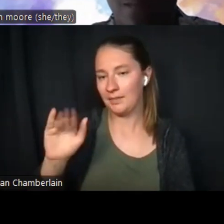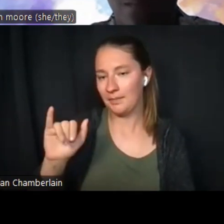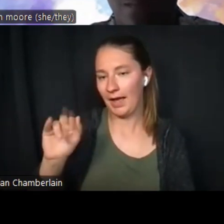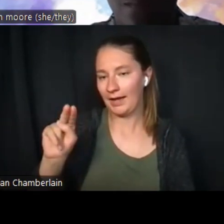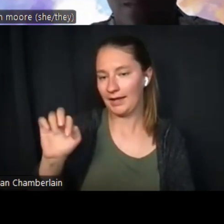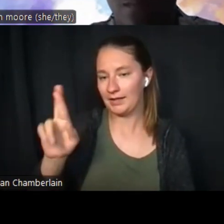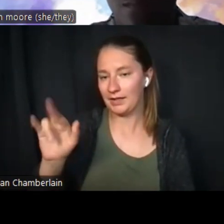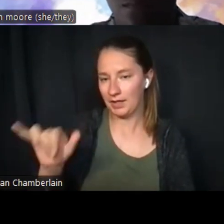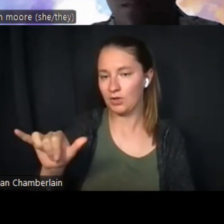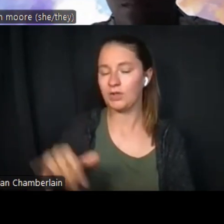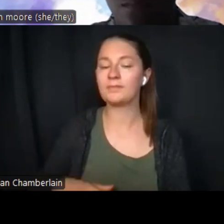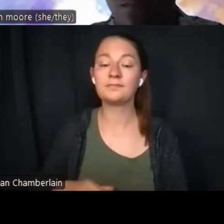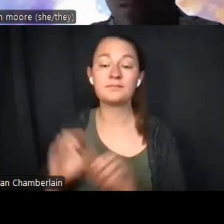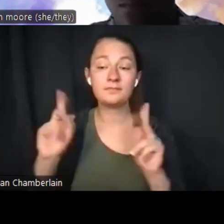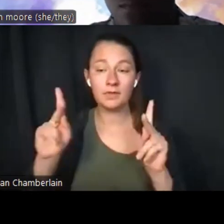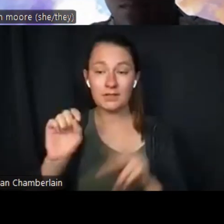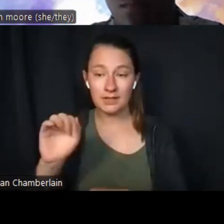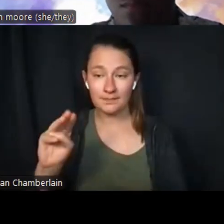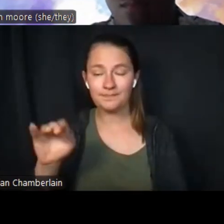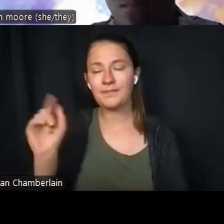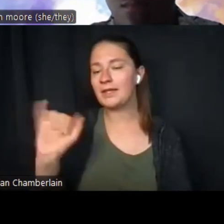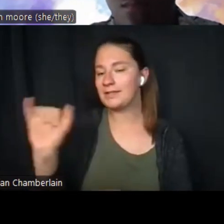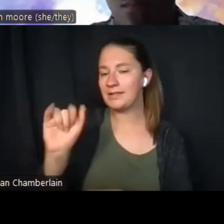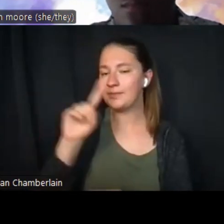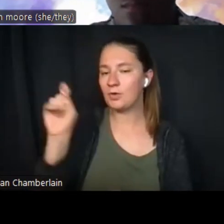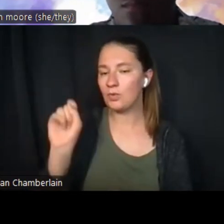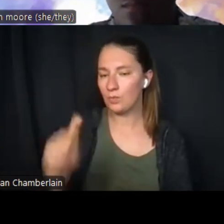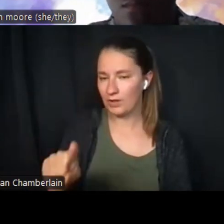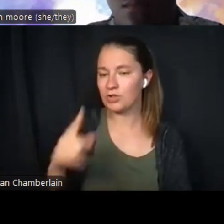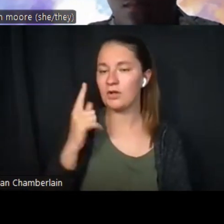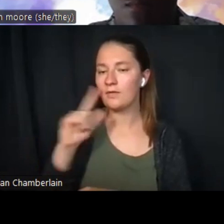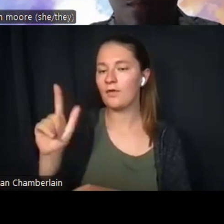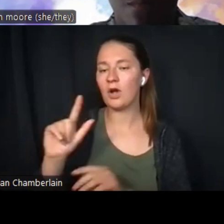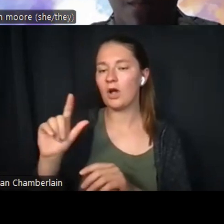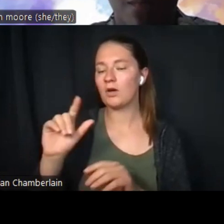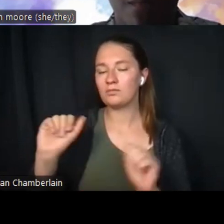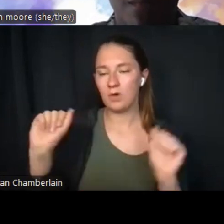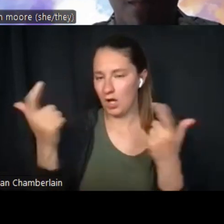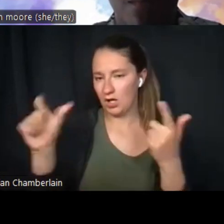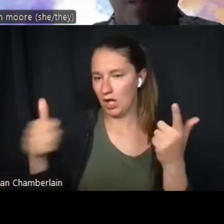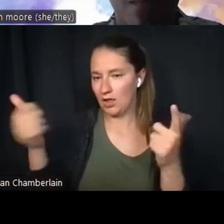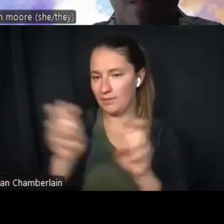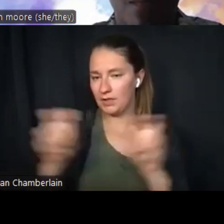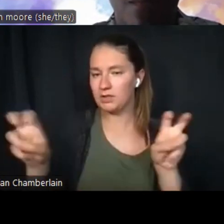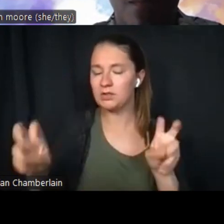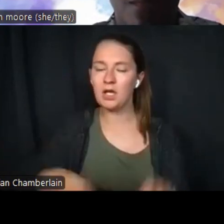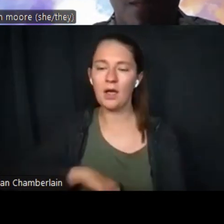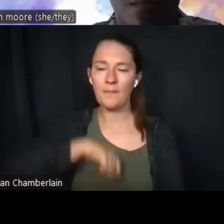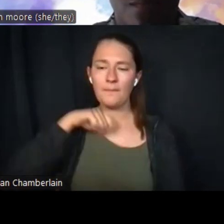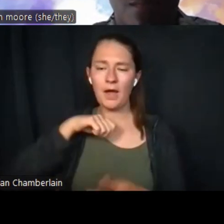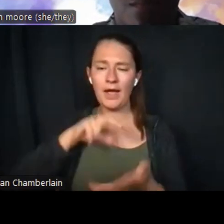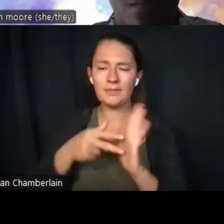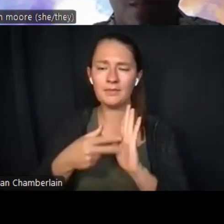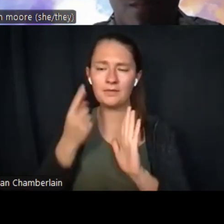Okay, Sam, and same question as all other panelists. What does pride mean to you as a person who